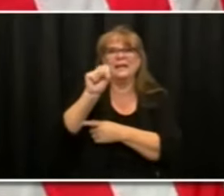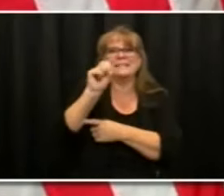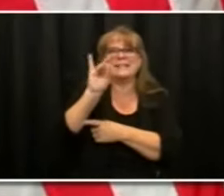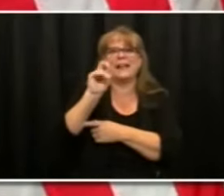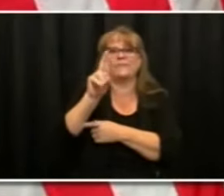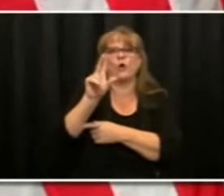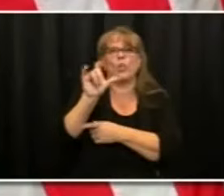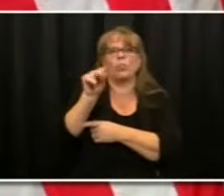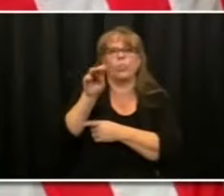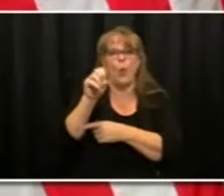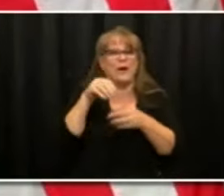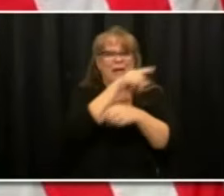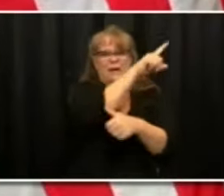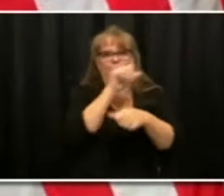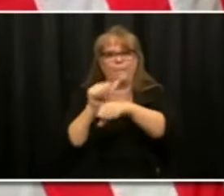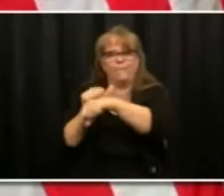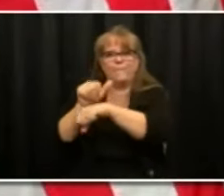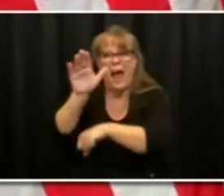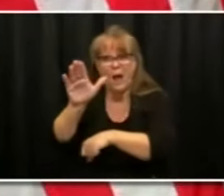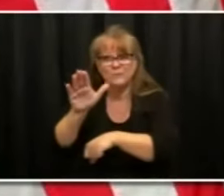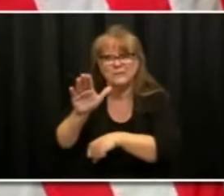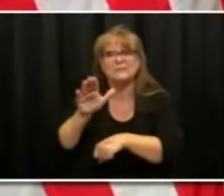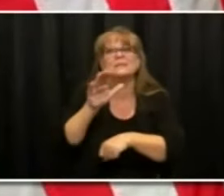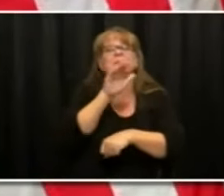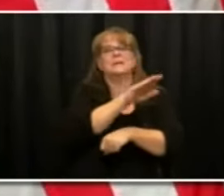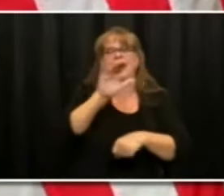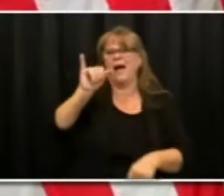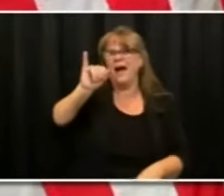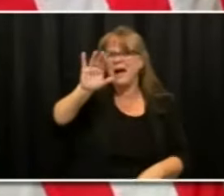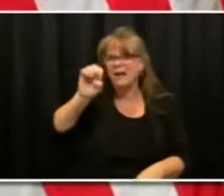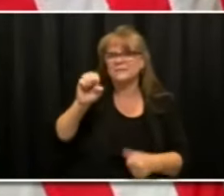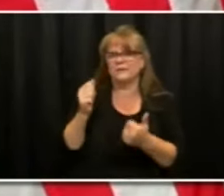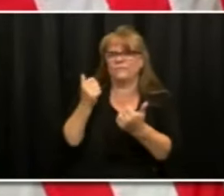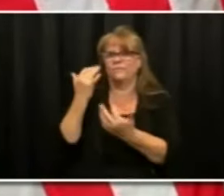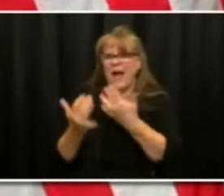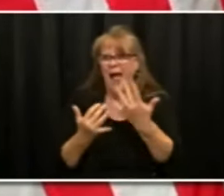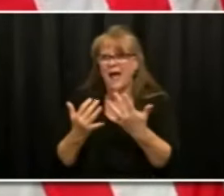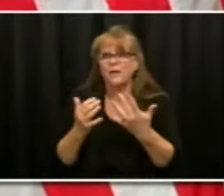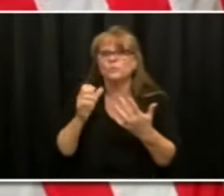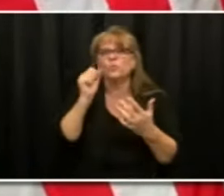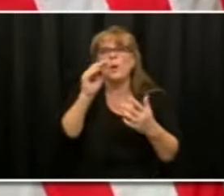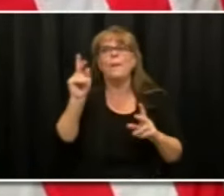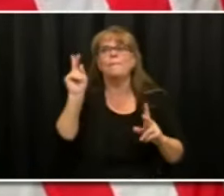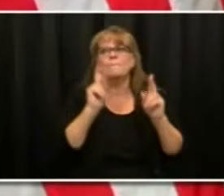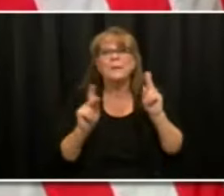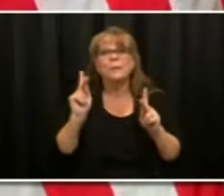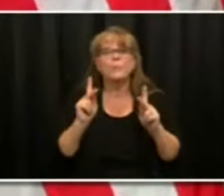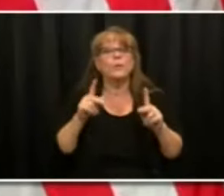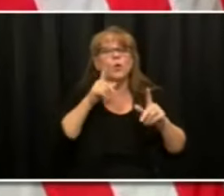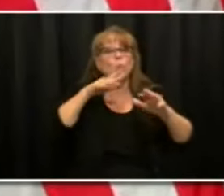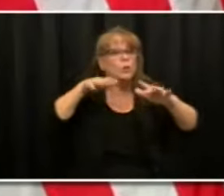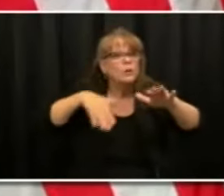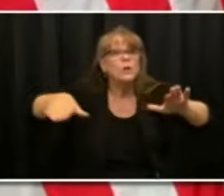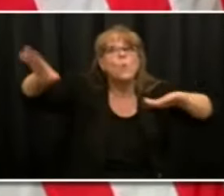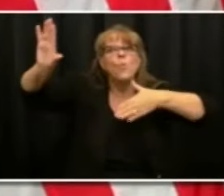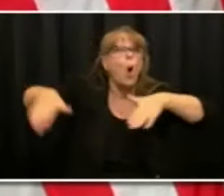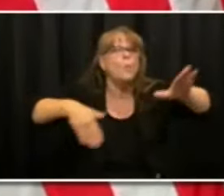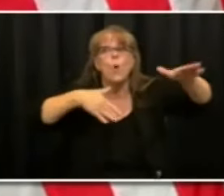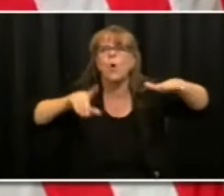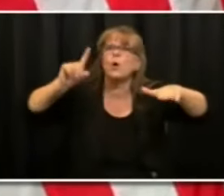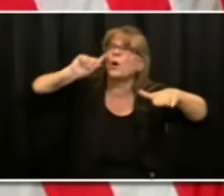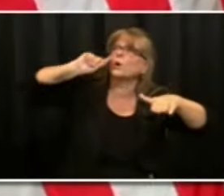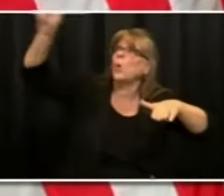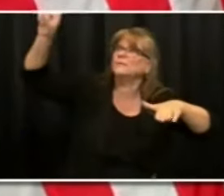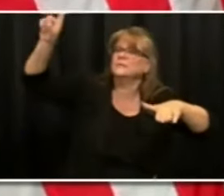that were evacuated by helicopter during the initial response, and that fire is highly visible from Highway 550, not yet threatened,